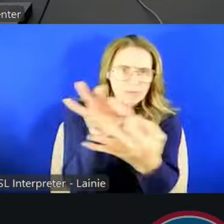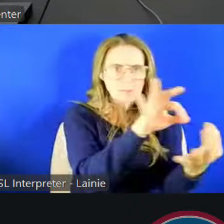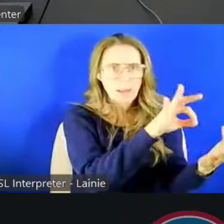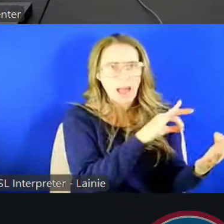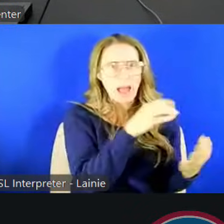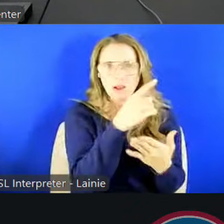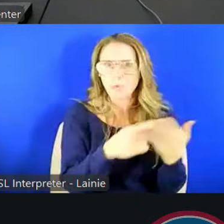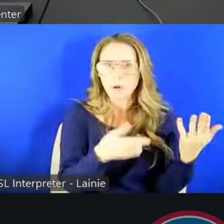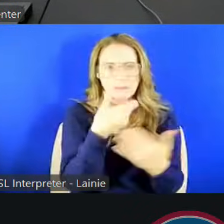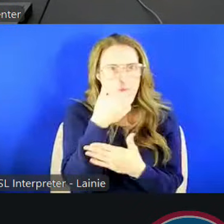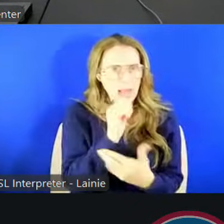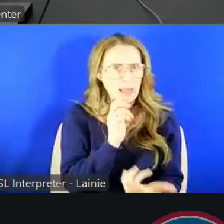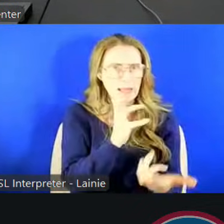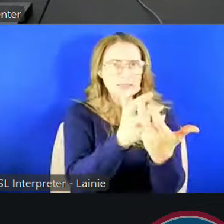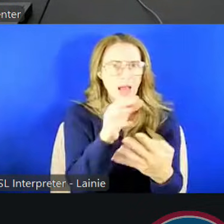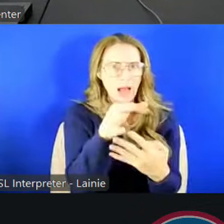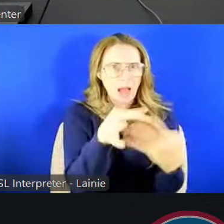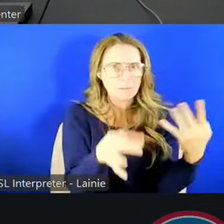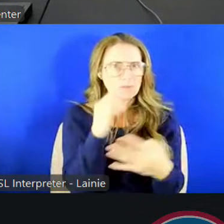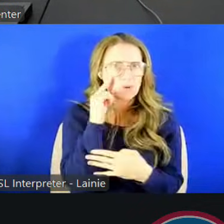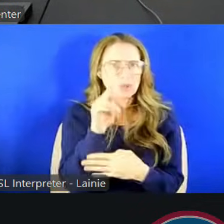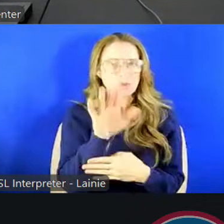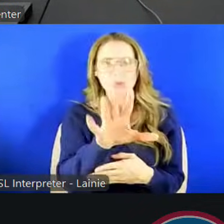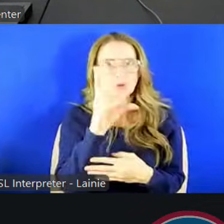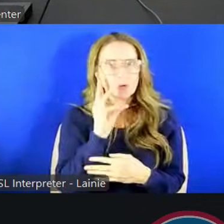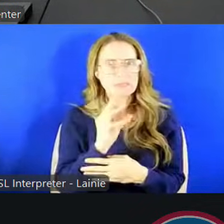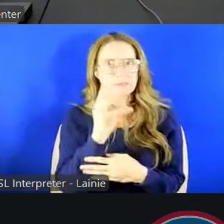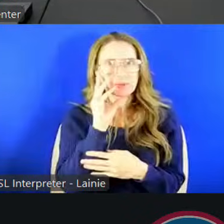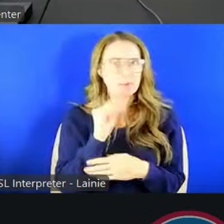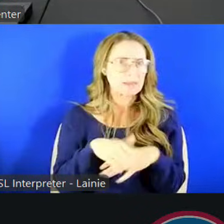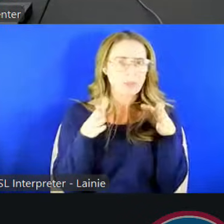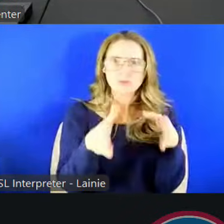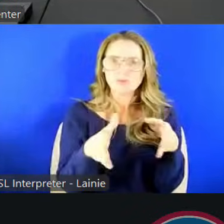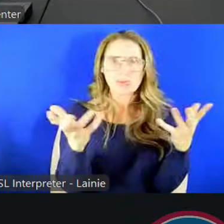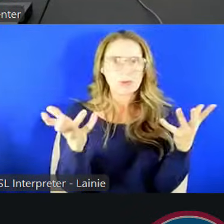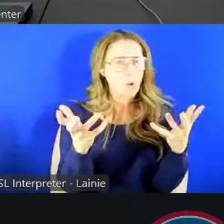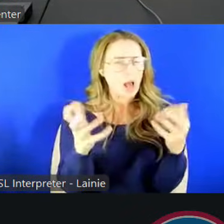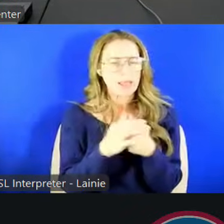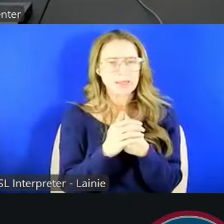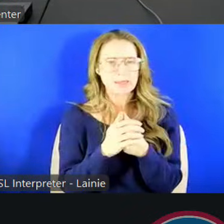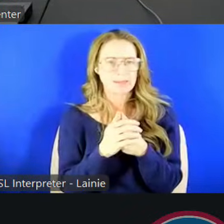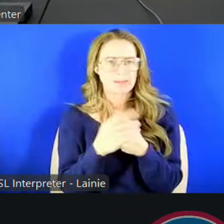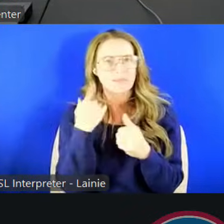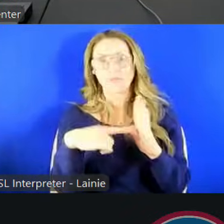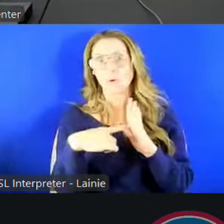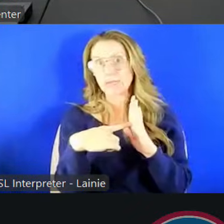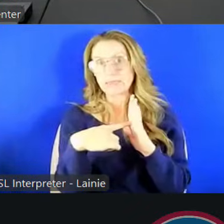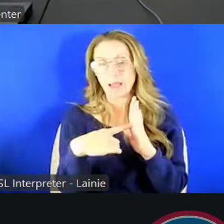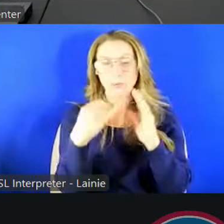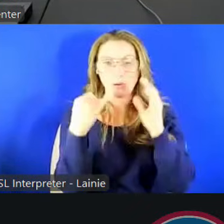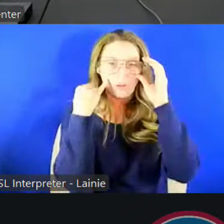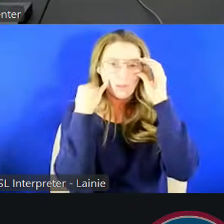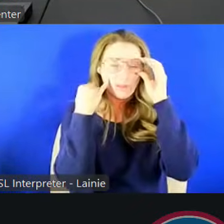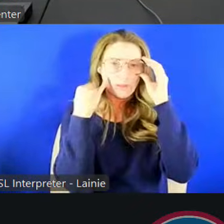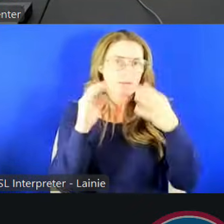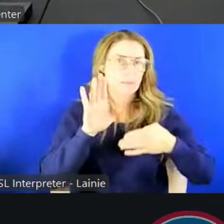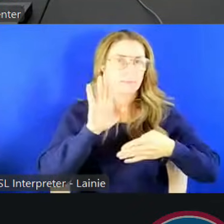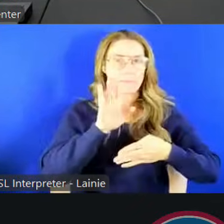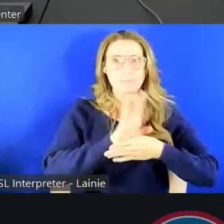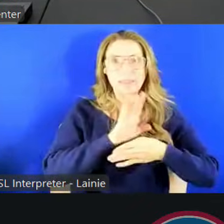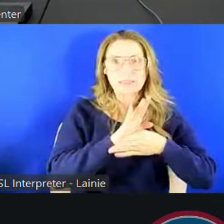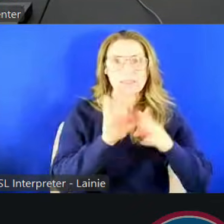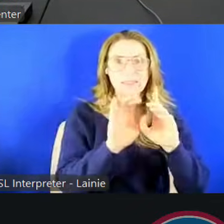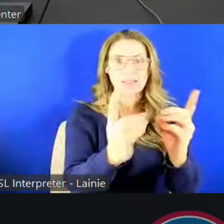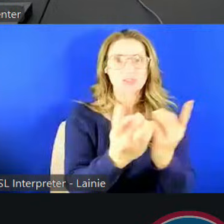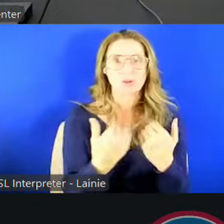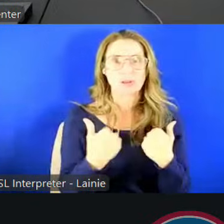best, where, what is your lived experience on the street? For example, if there's, a business district that has